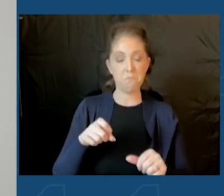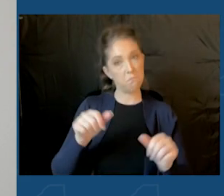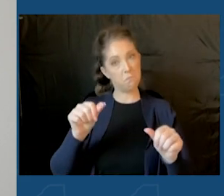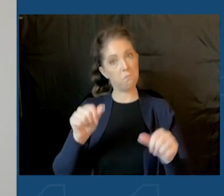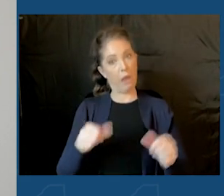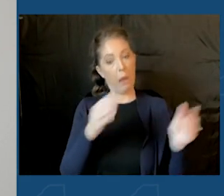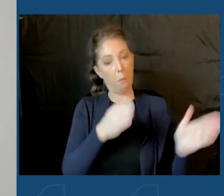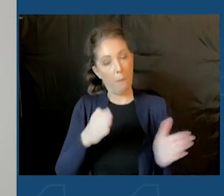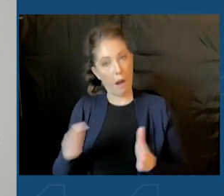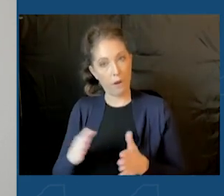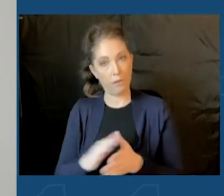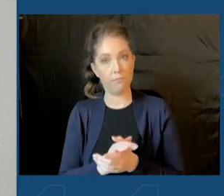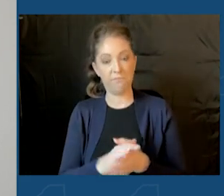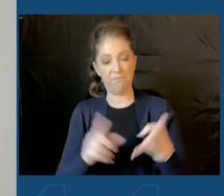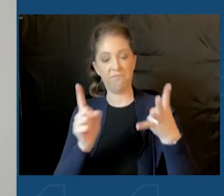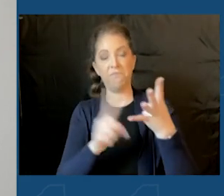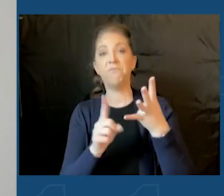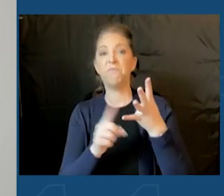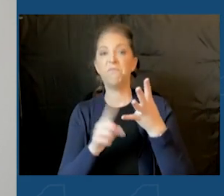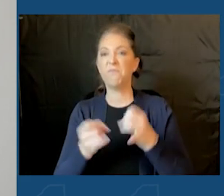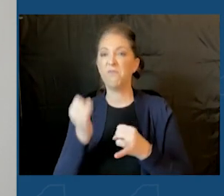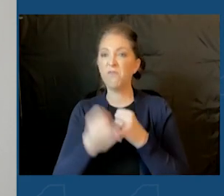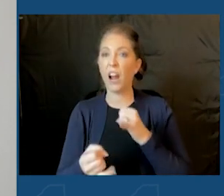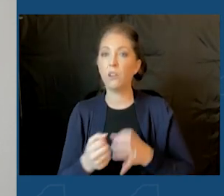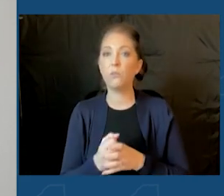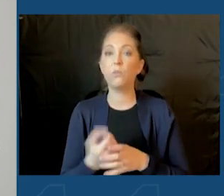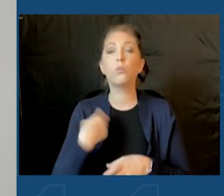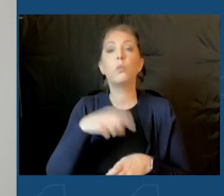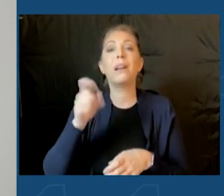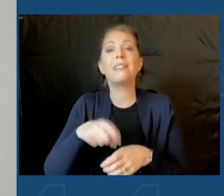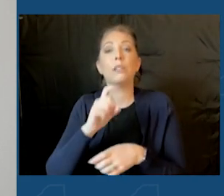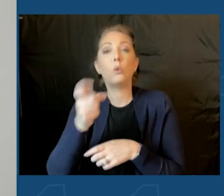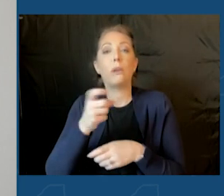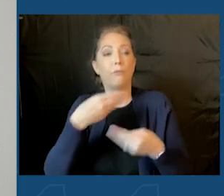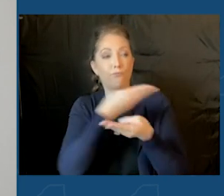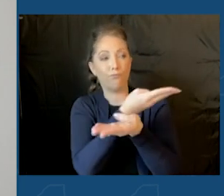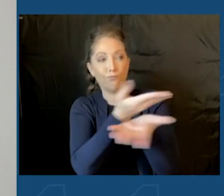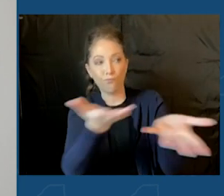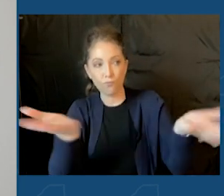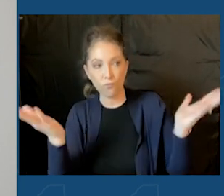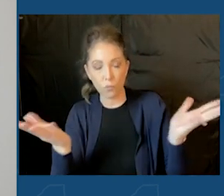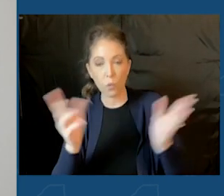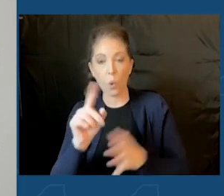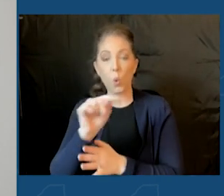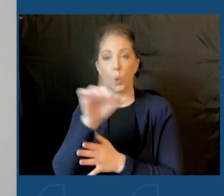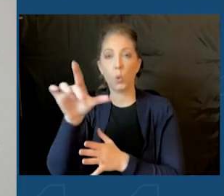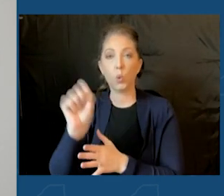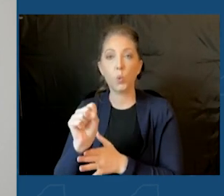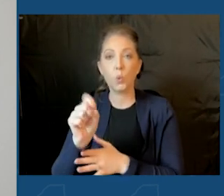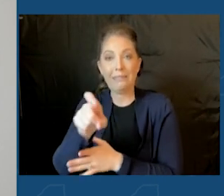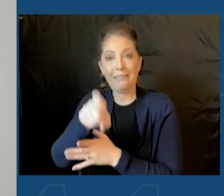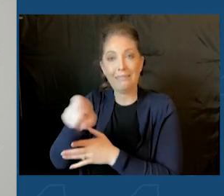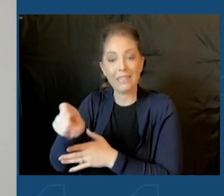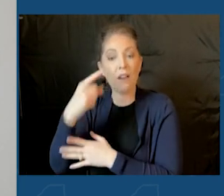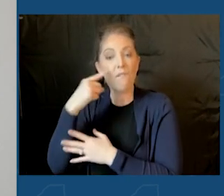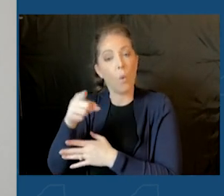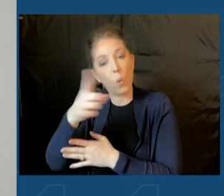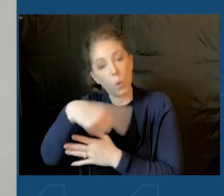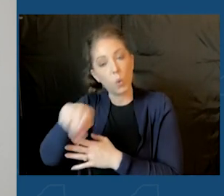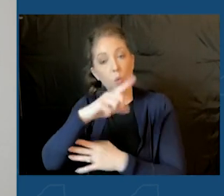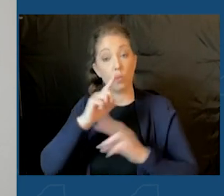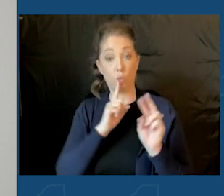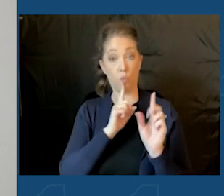And finally, we need to give all of you, we need to give the public the tools that you need in order for you to